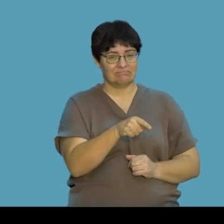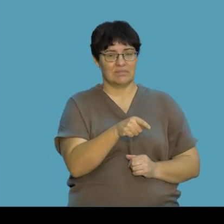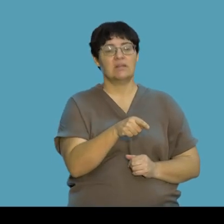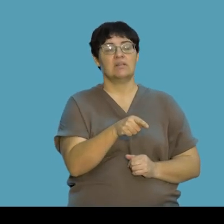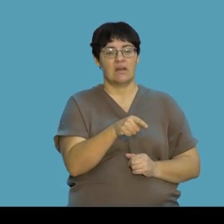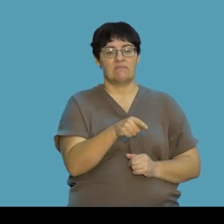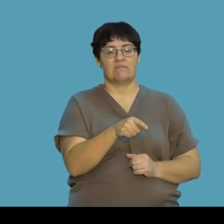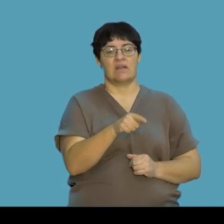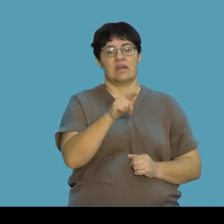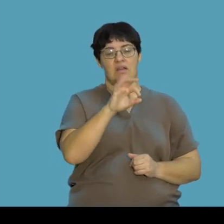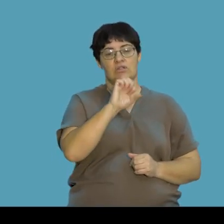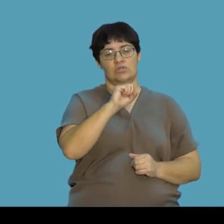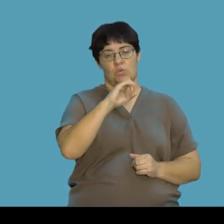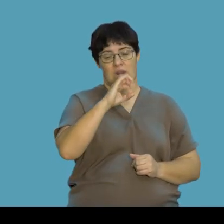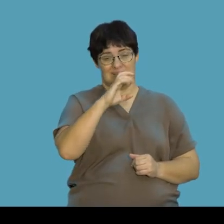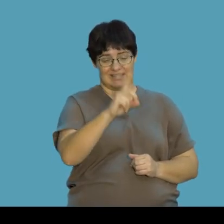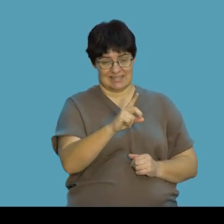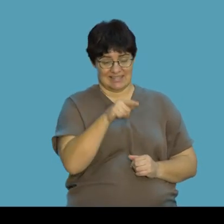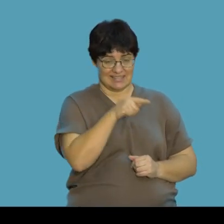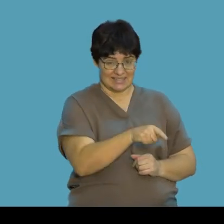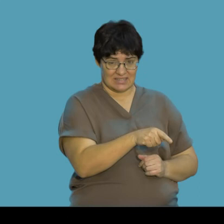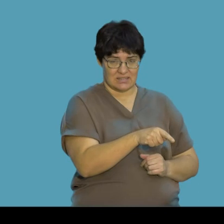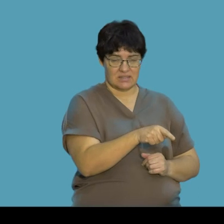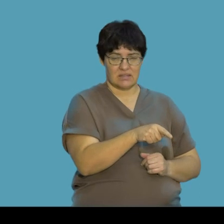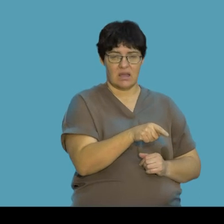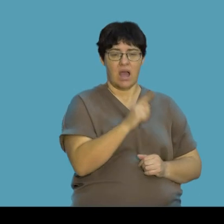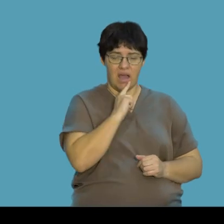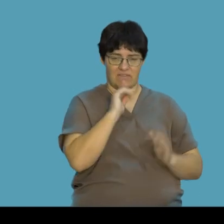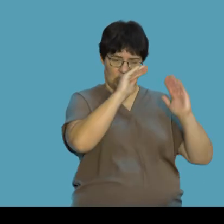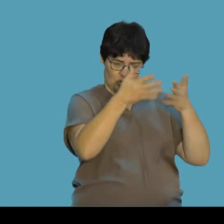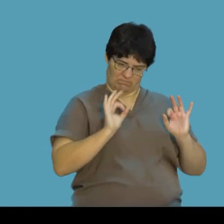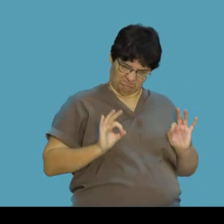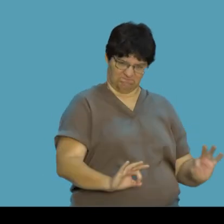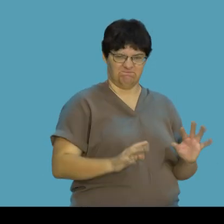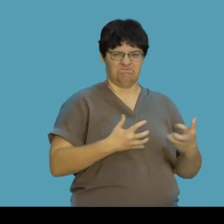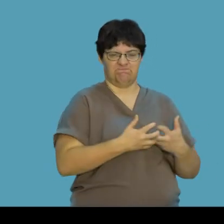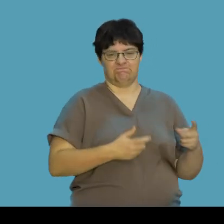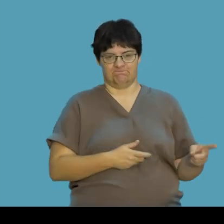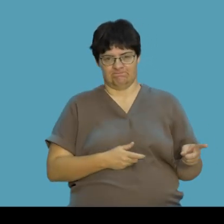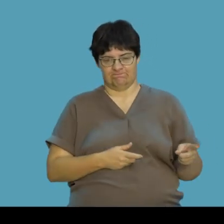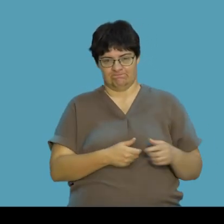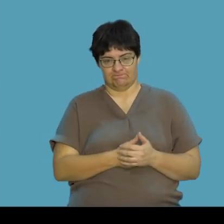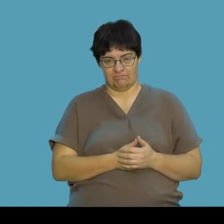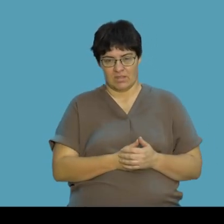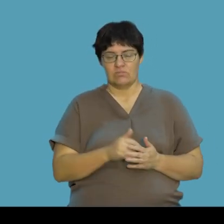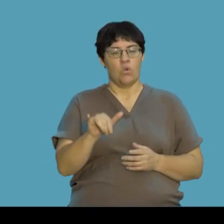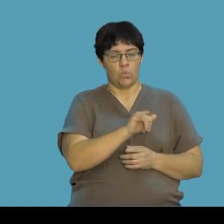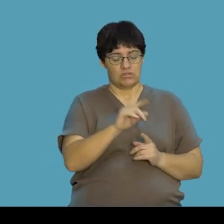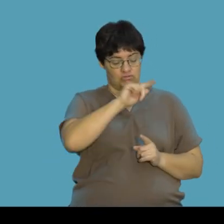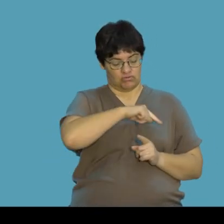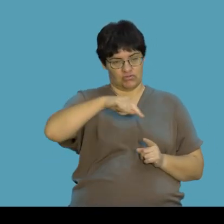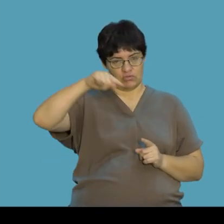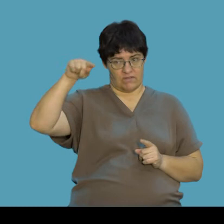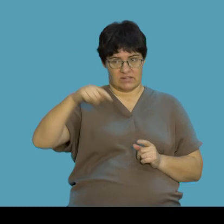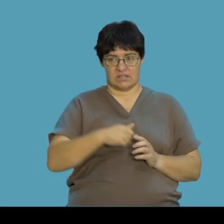of the state of matter. So we ask ourselves when, at which point on that graph actually is